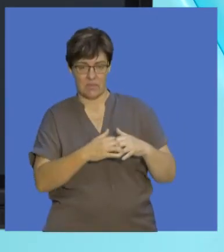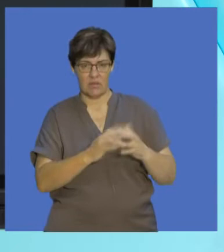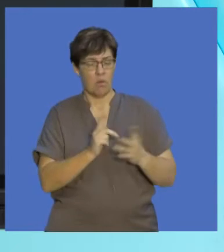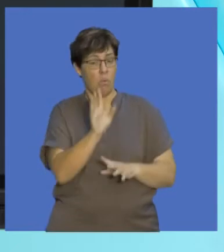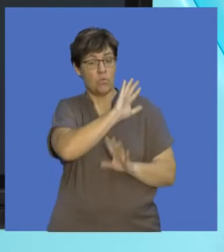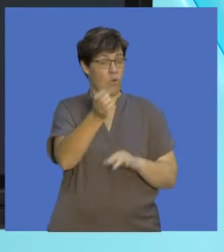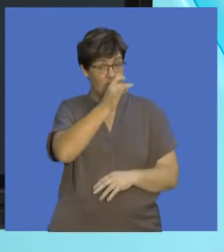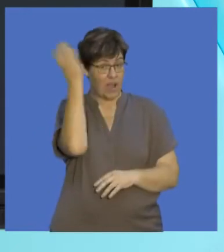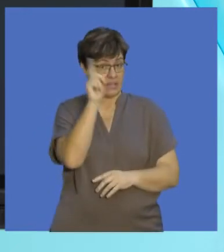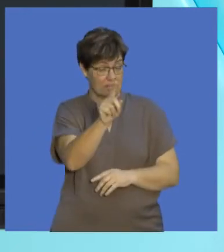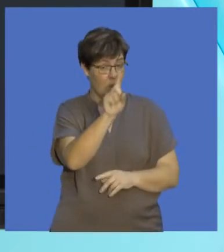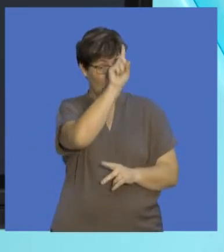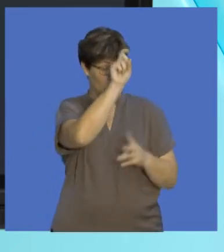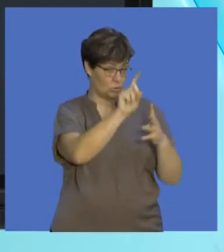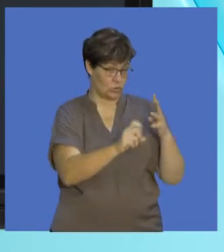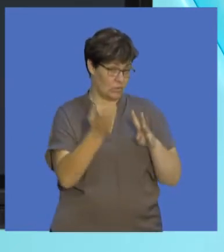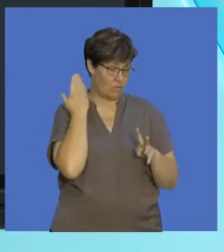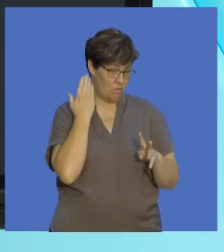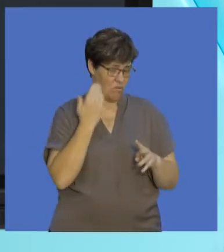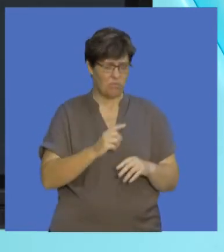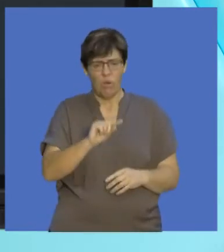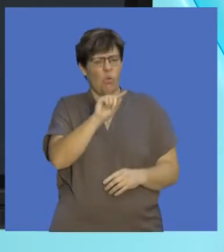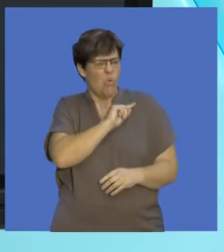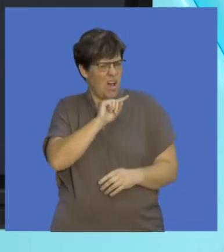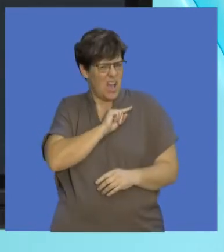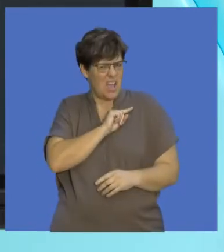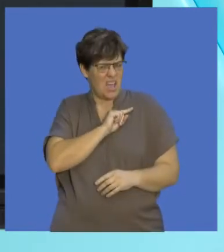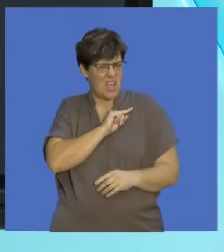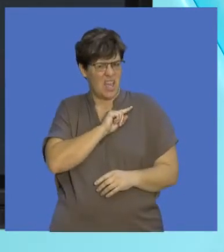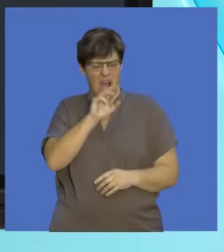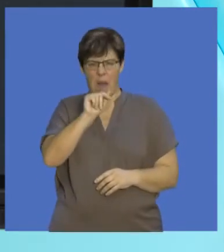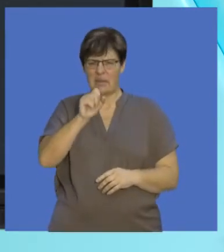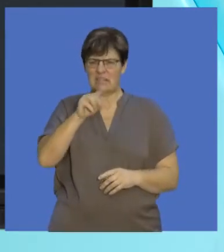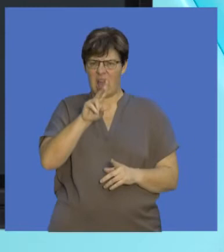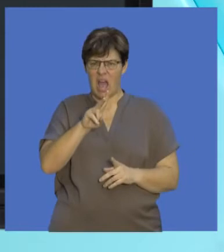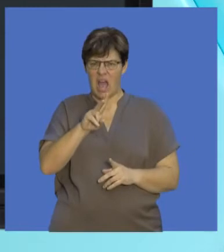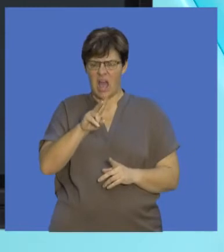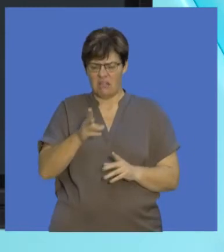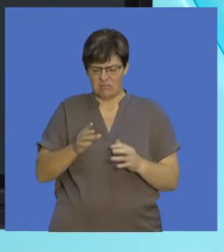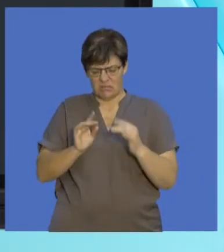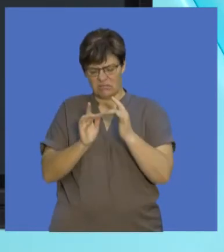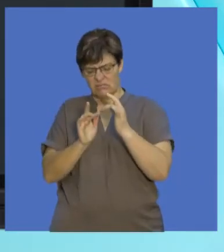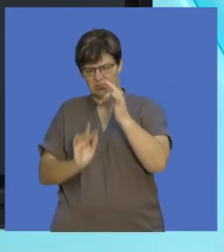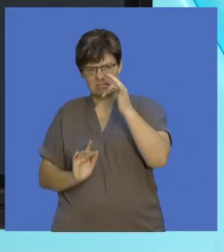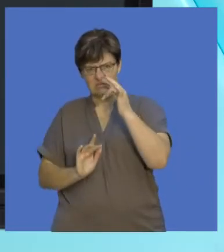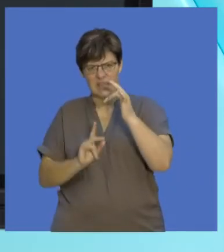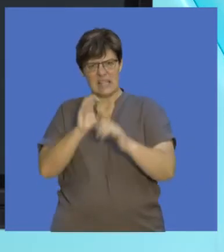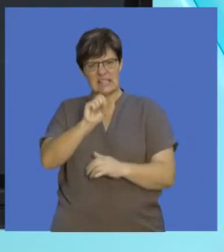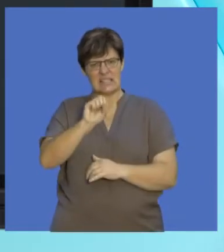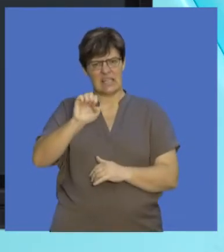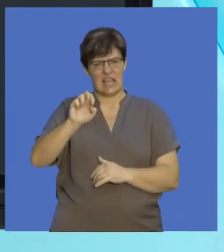not the big questions that we asked. Why do we exactly connect the ammeter in series or at a point? What's